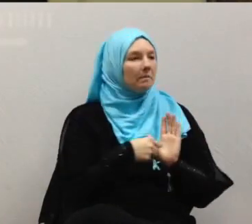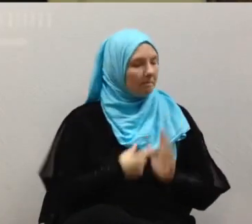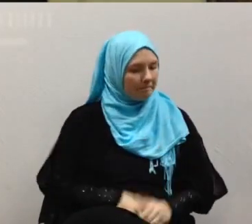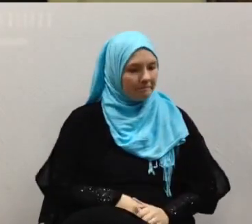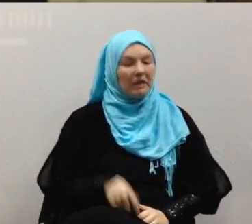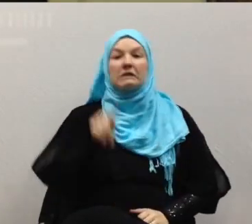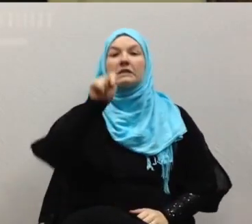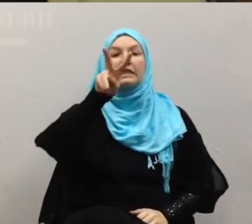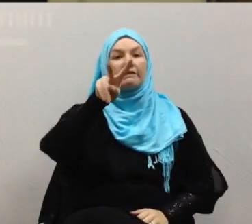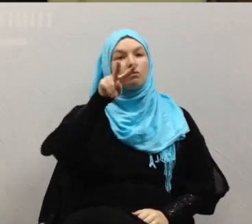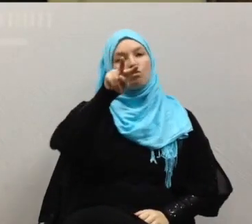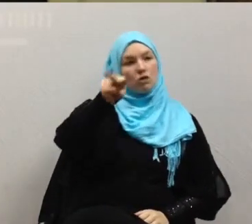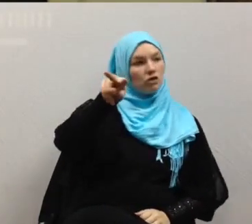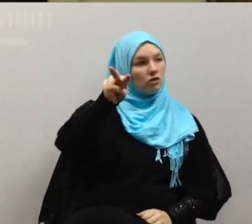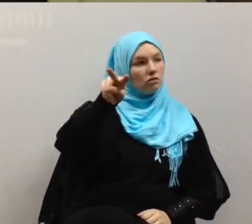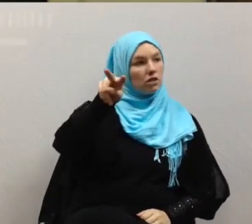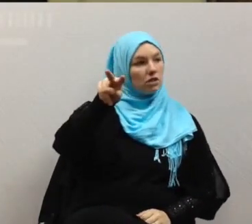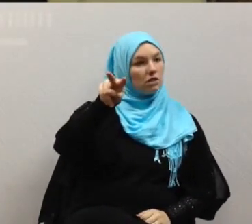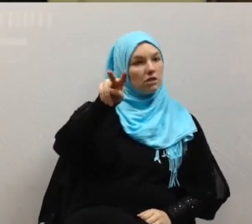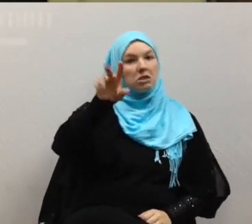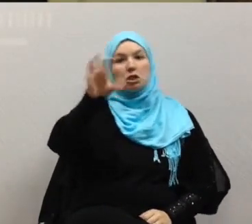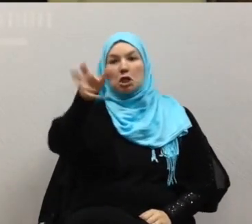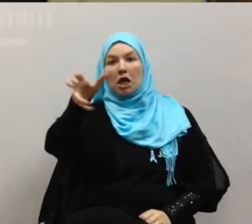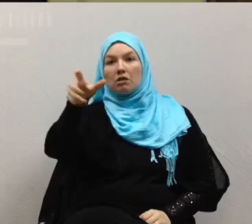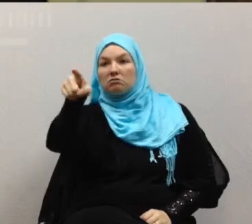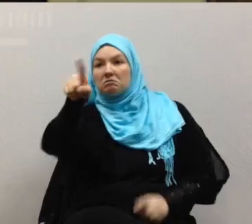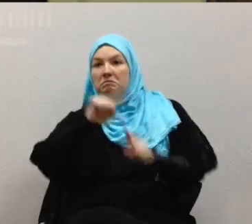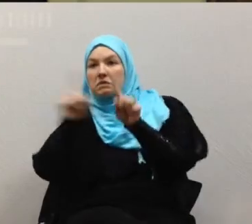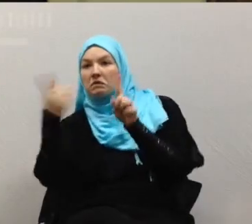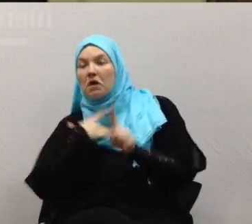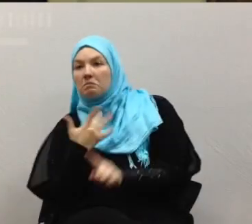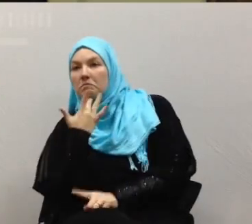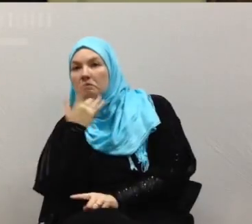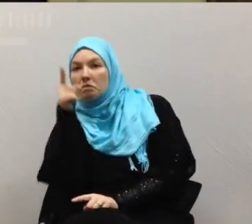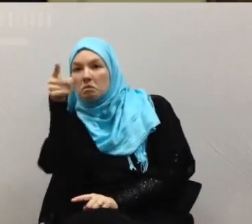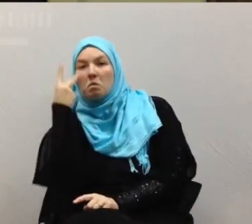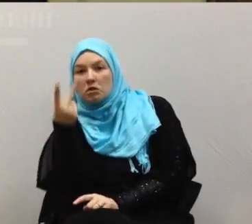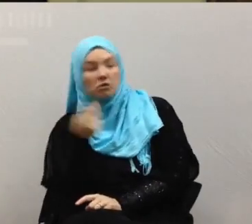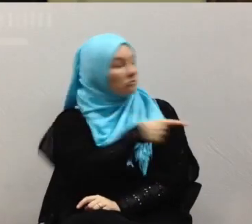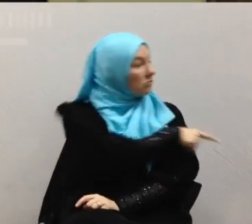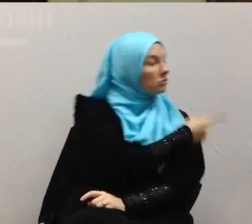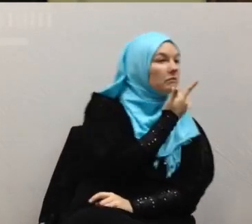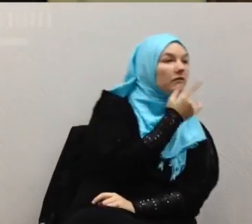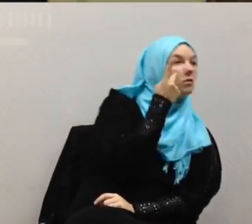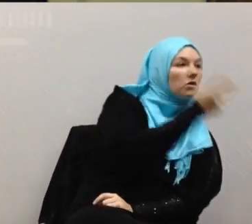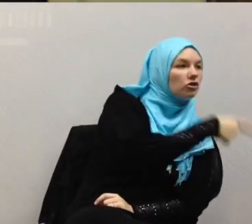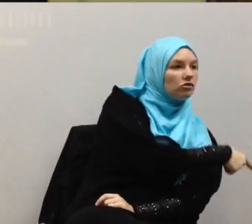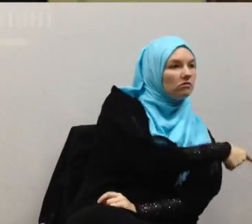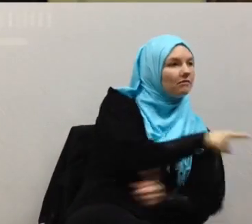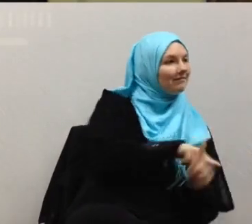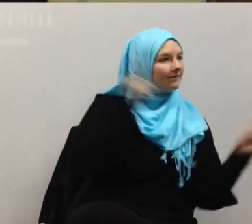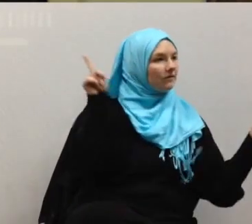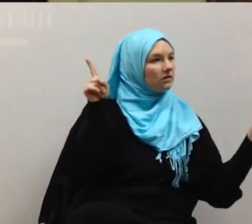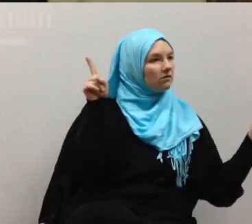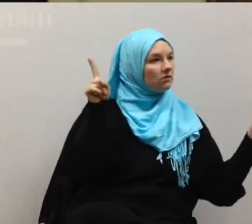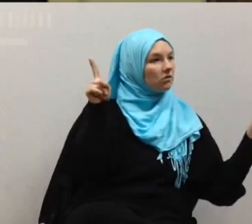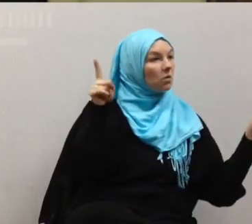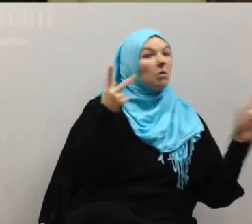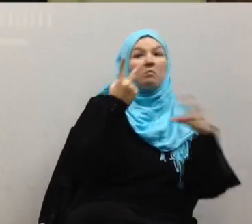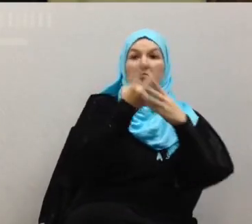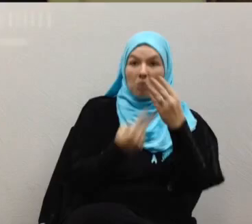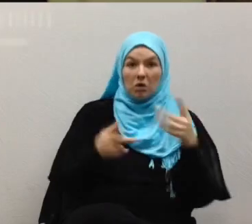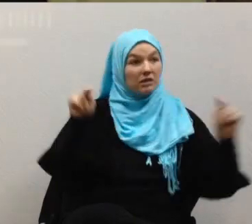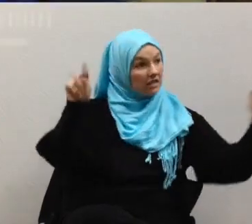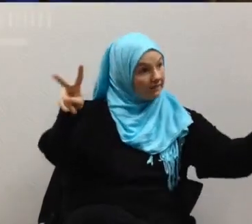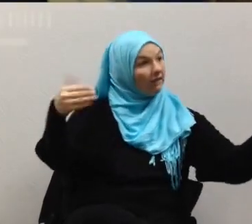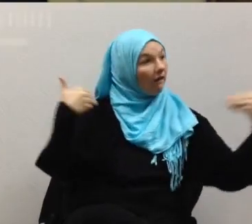same show, right? So it is exactly the same. You have faculties, but you have the independent